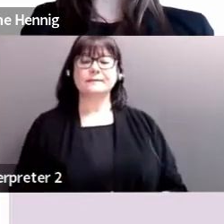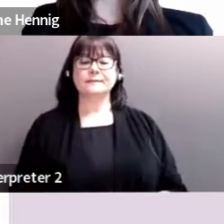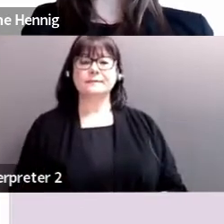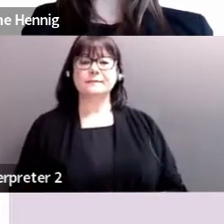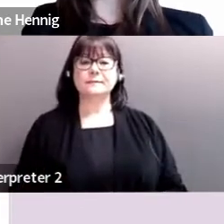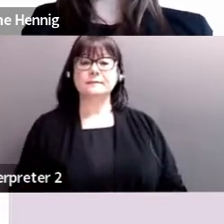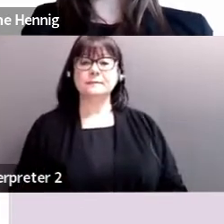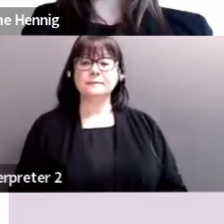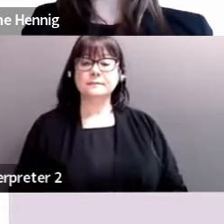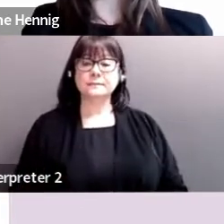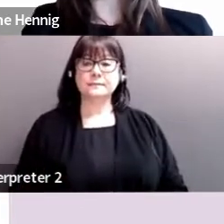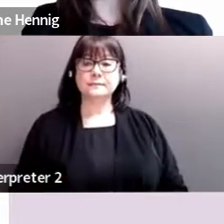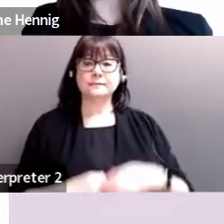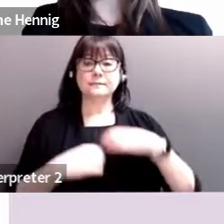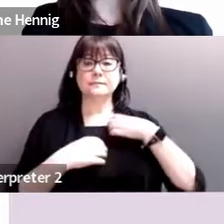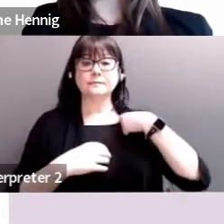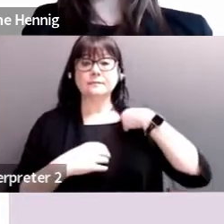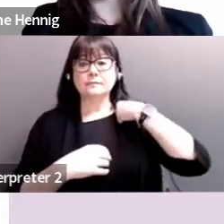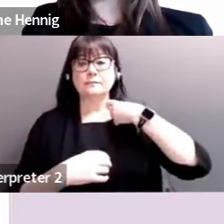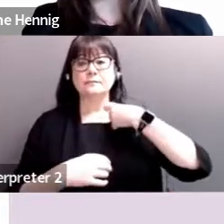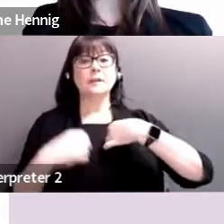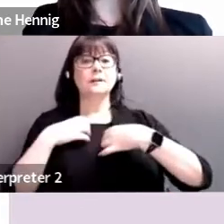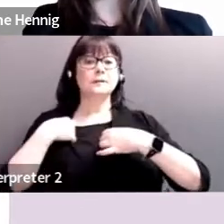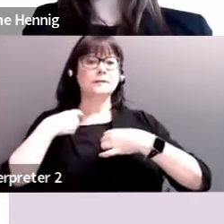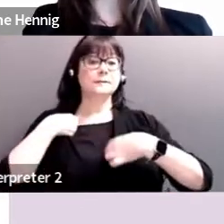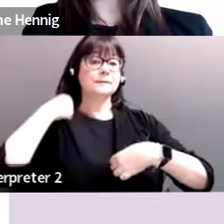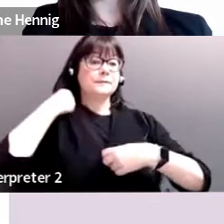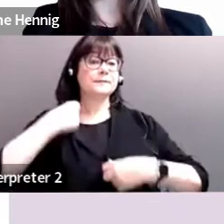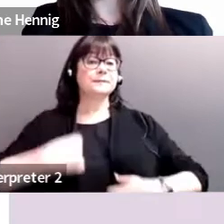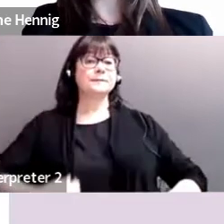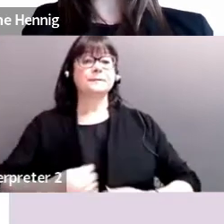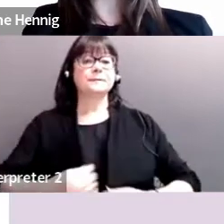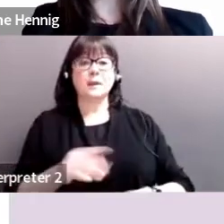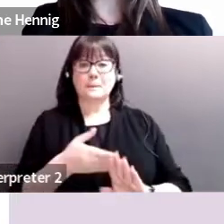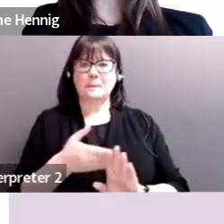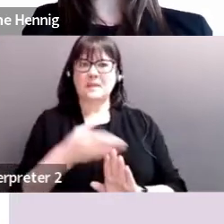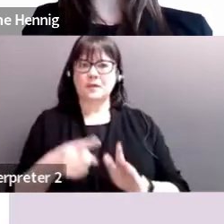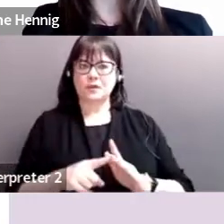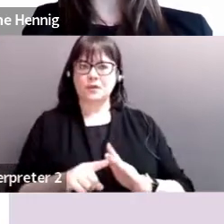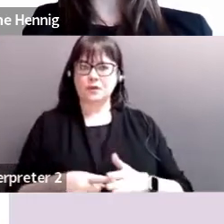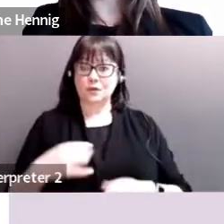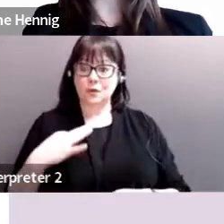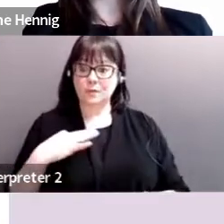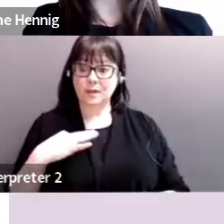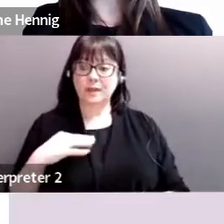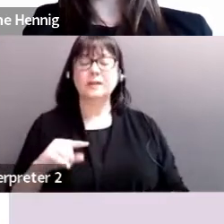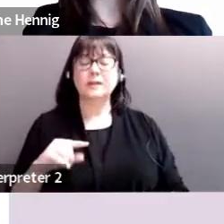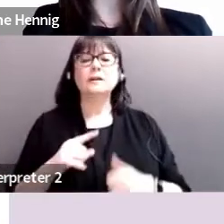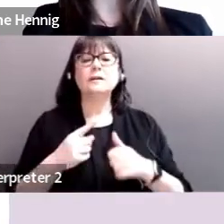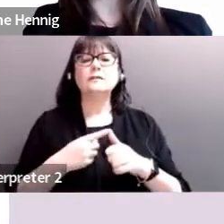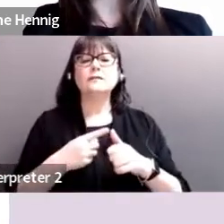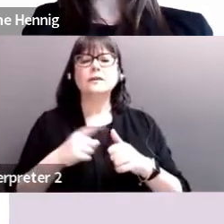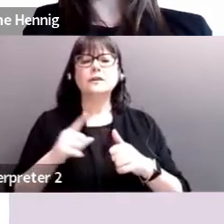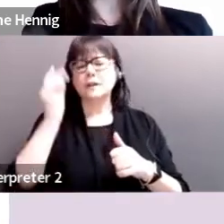Okay, so first up, before you actually start applying, it's a good idea to take some time to consider a few things that are going to help